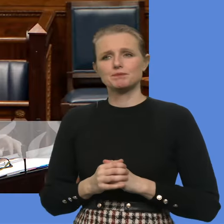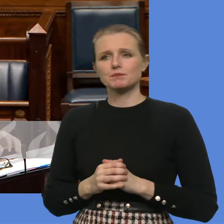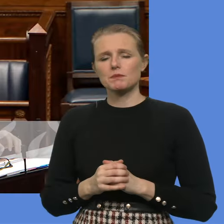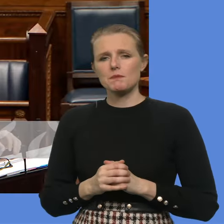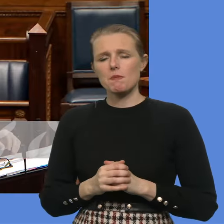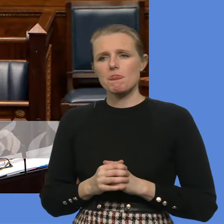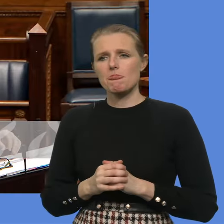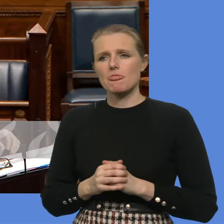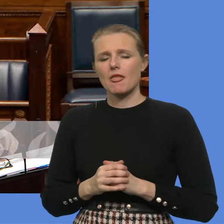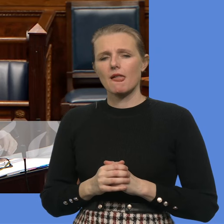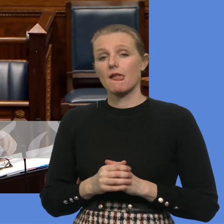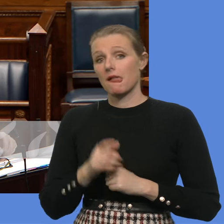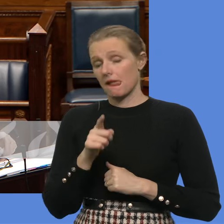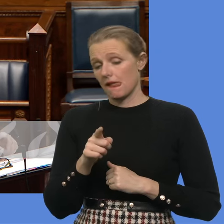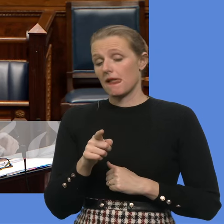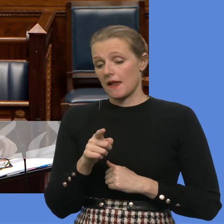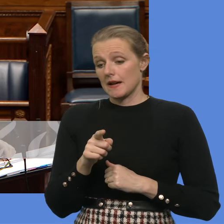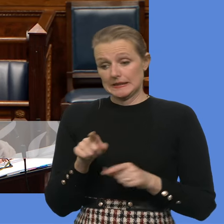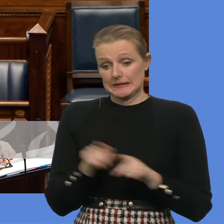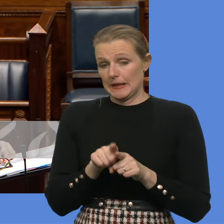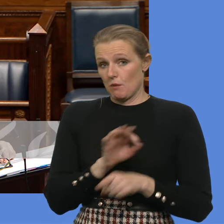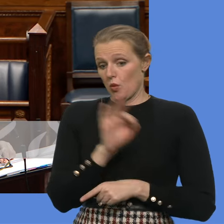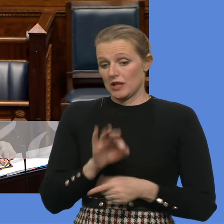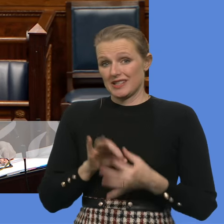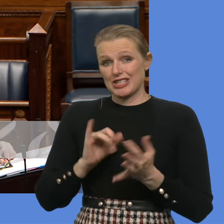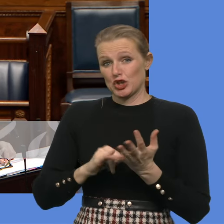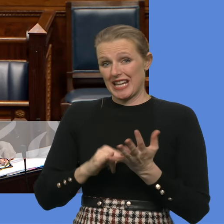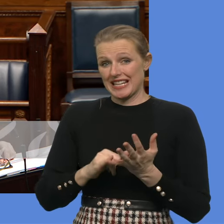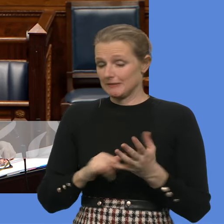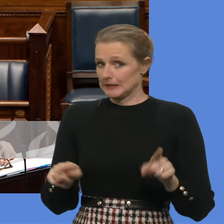I'm taking up on the same question that Sinead McLaughlin asked in relation to pay matters. Is